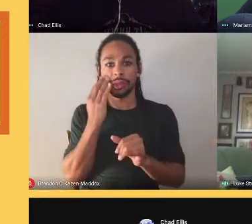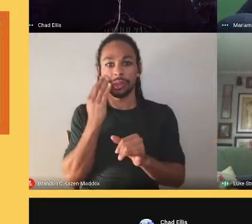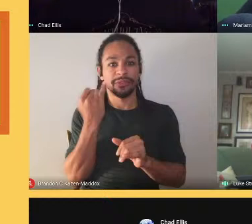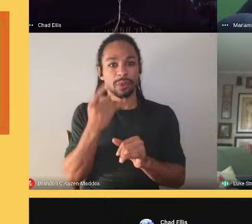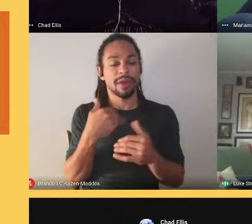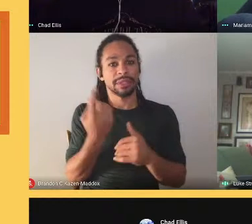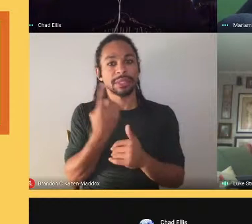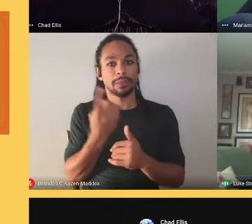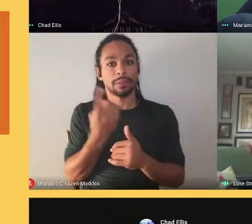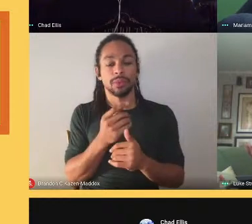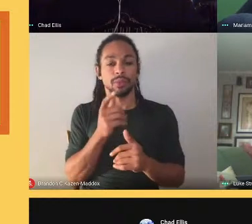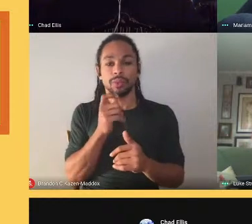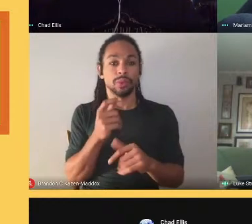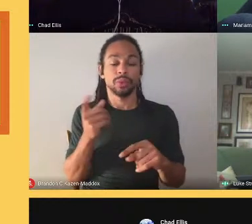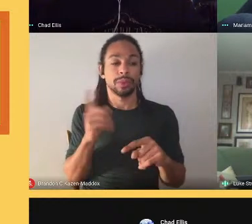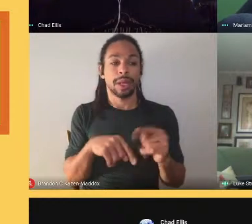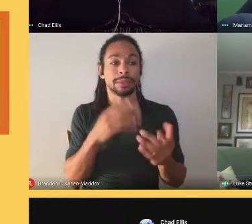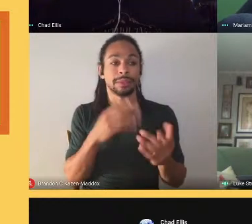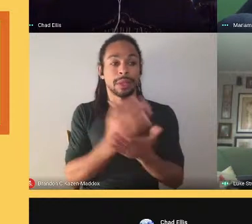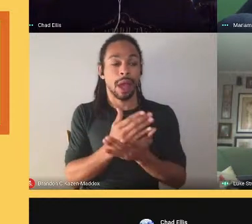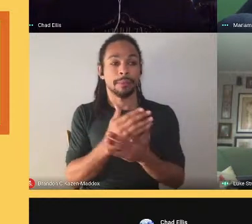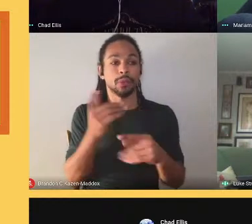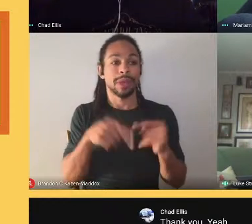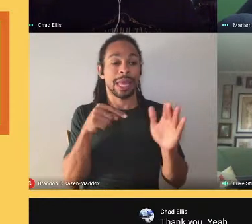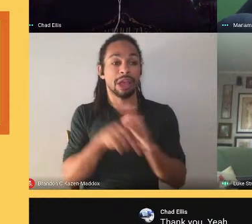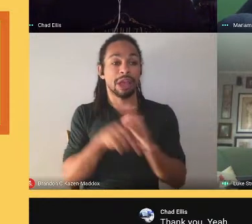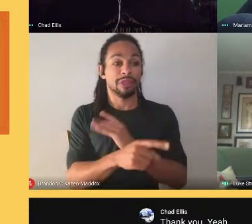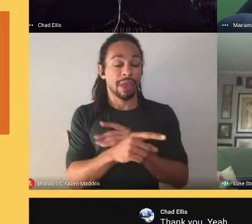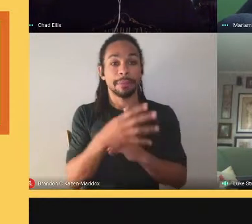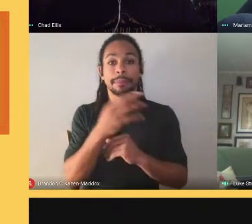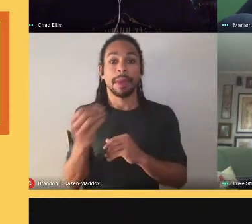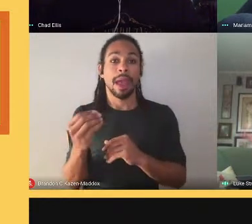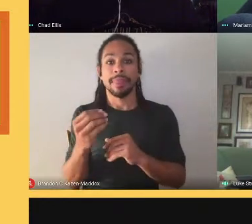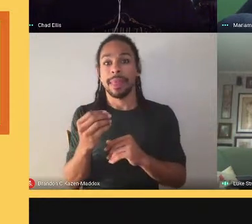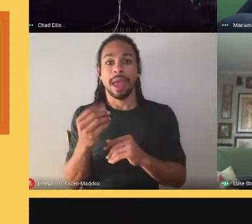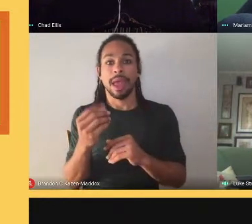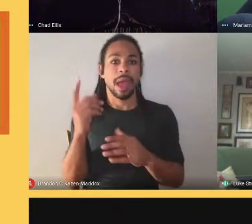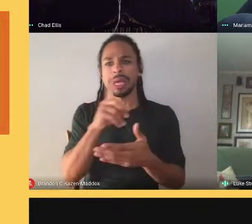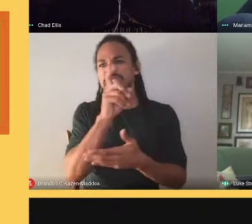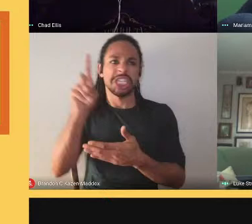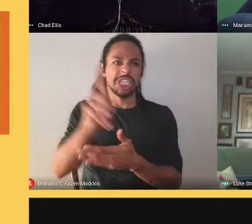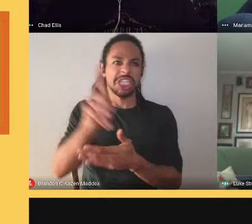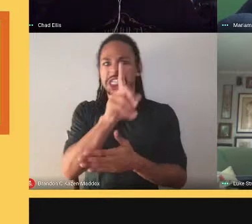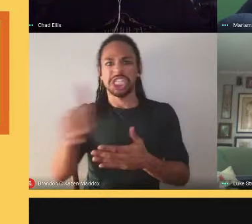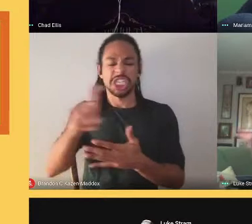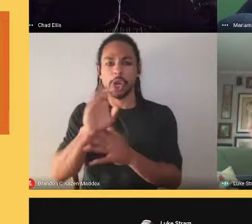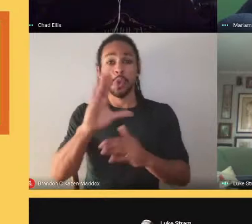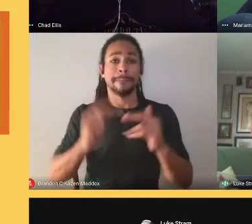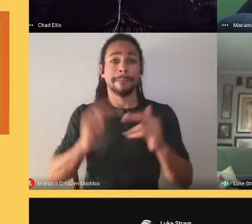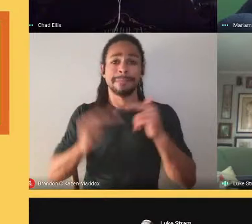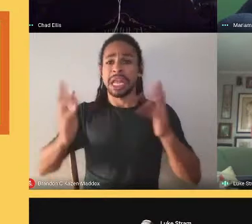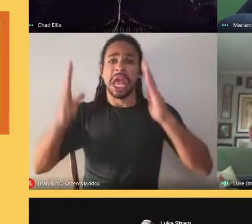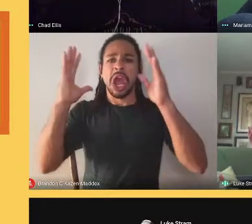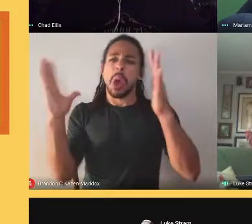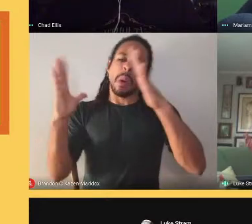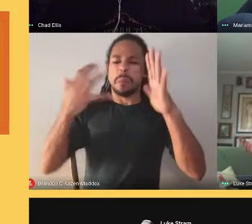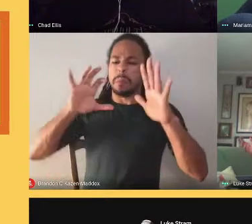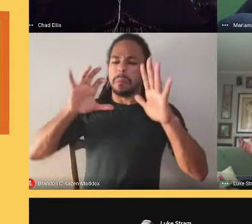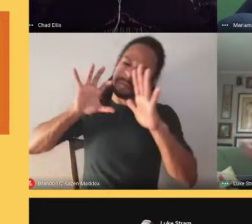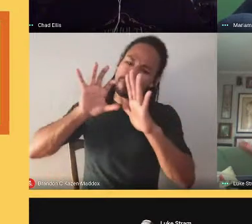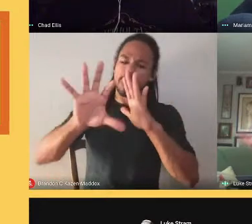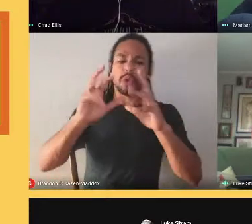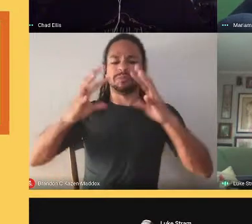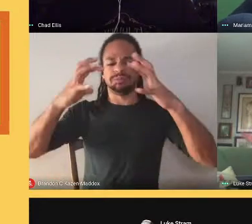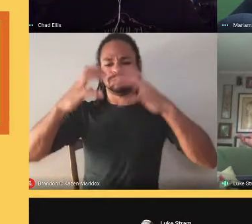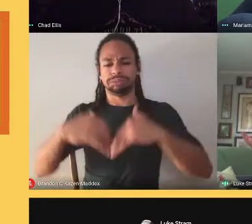unkillable, who smashes through your building and destroys it while he's in the middle of fighting some, you know, some other guy in a cape. Yeah, that's